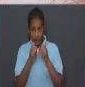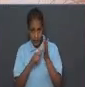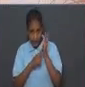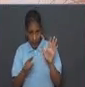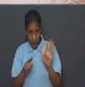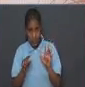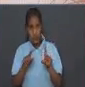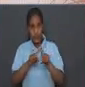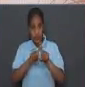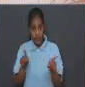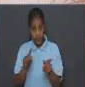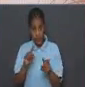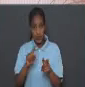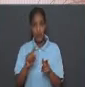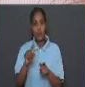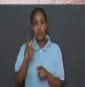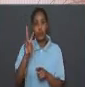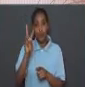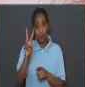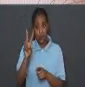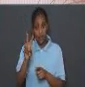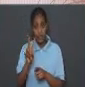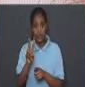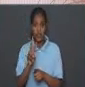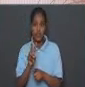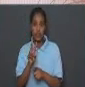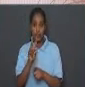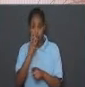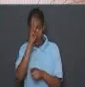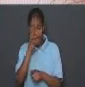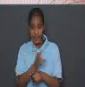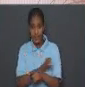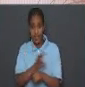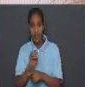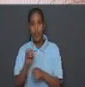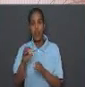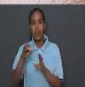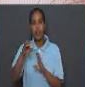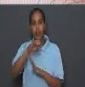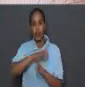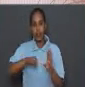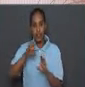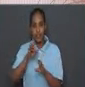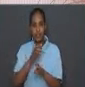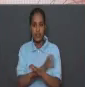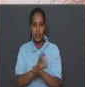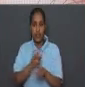Let us clarify the difference between voltaic cells with electrolytic